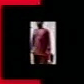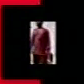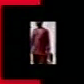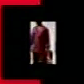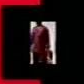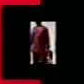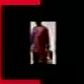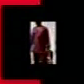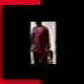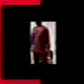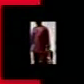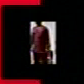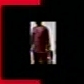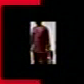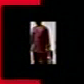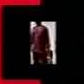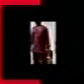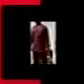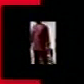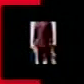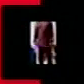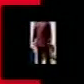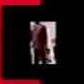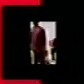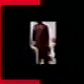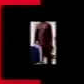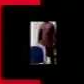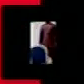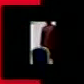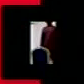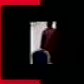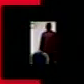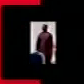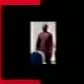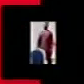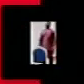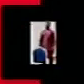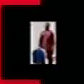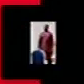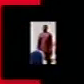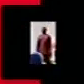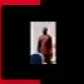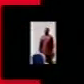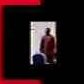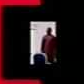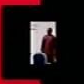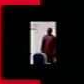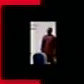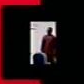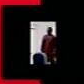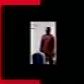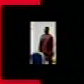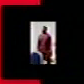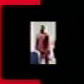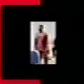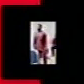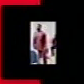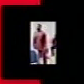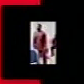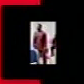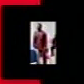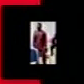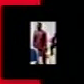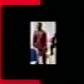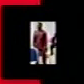to pack their load and go. HIV AIDS is part of his load. Pack your load and go. Cancer